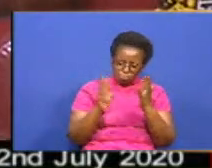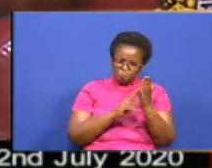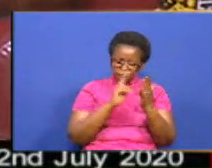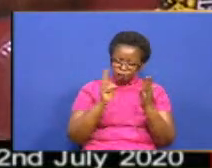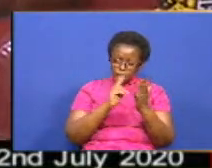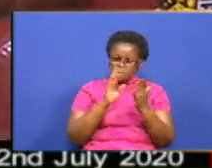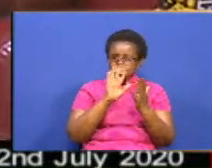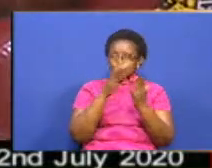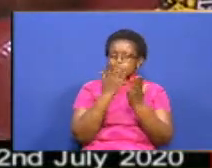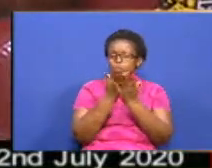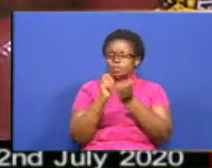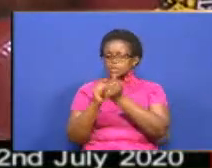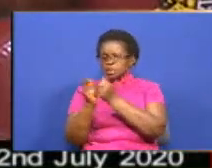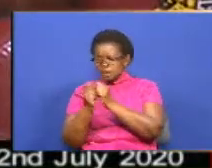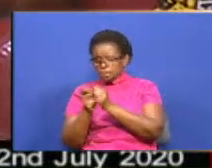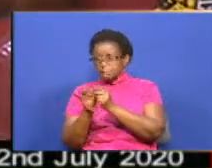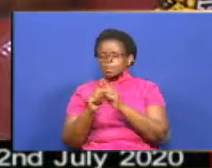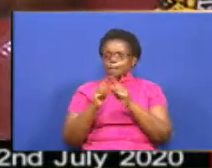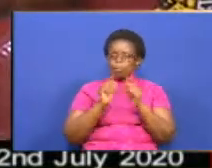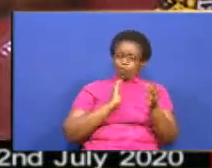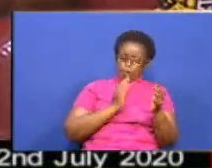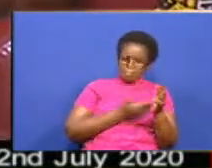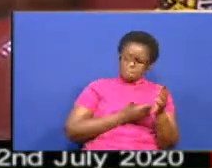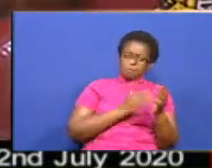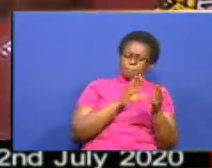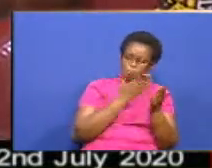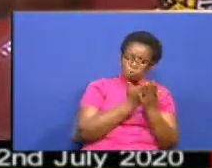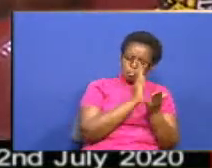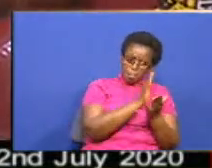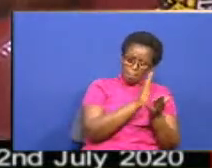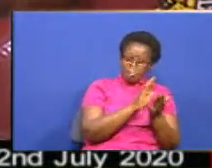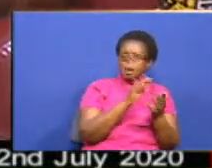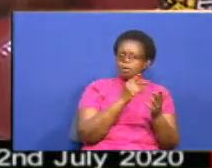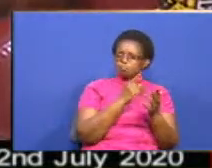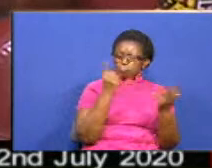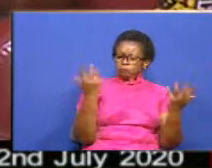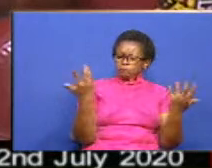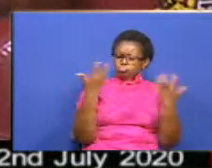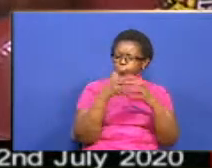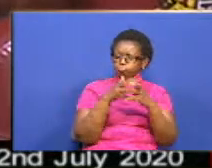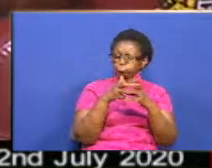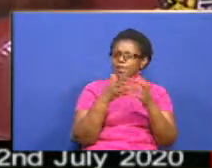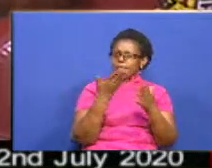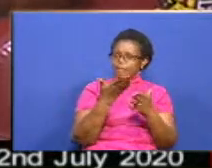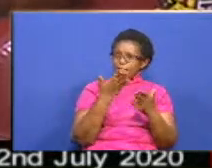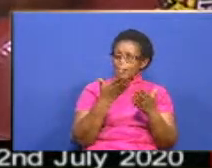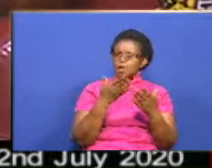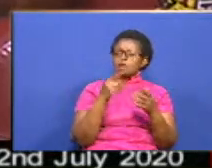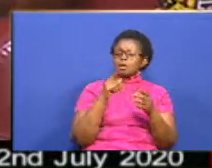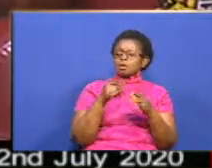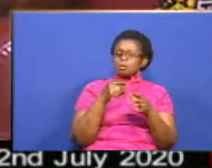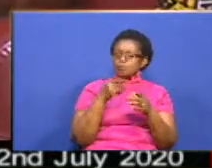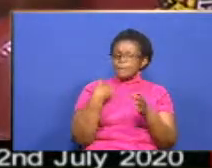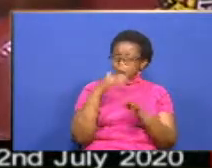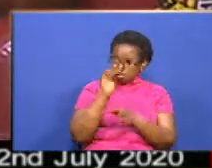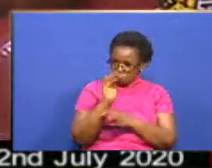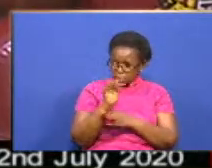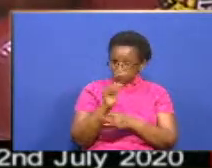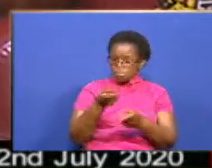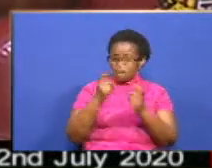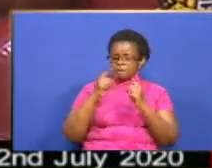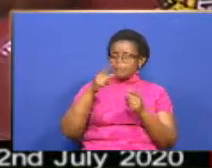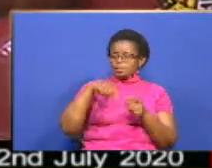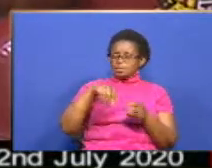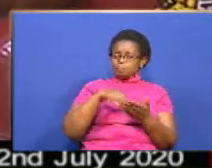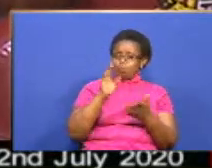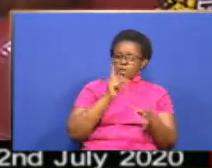amendments proposed by the committee, and we have realized that there is a lot of interfacing, and therefore we are requesting that we be given some time to do some winnowing